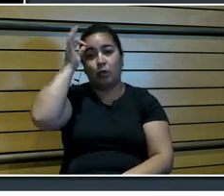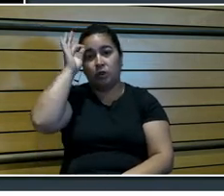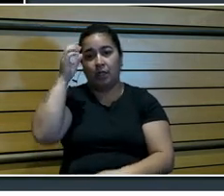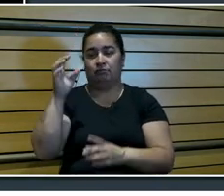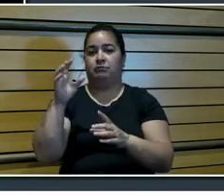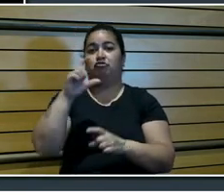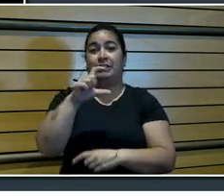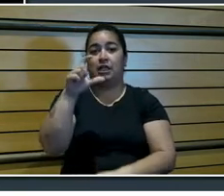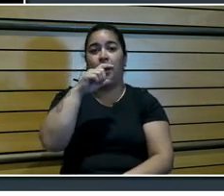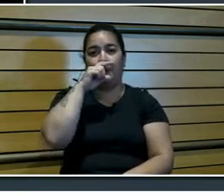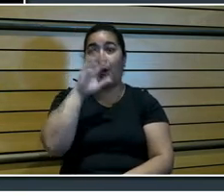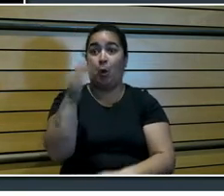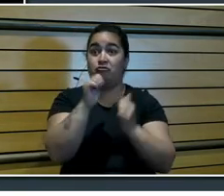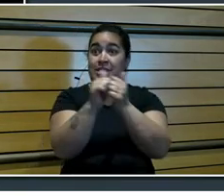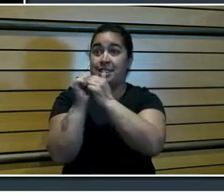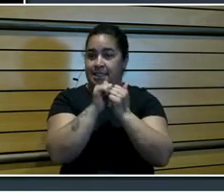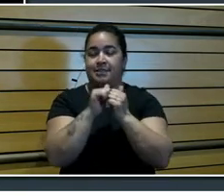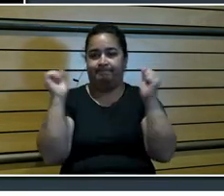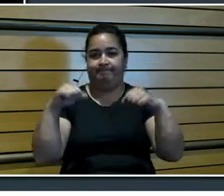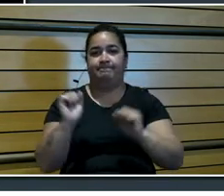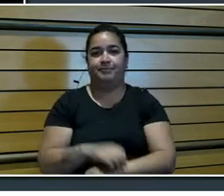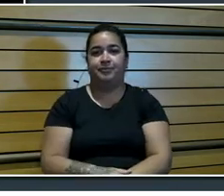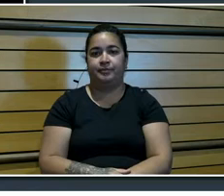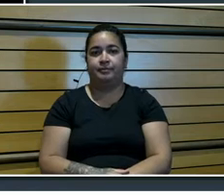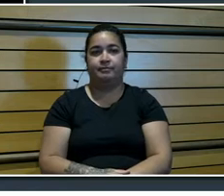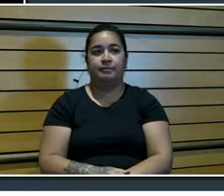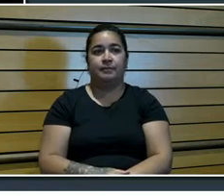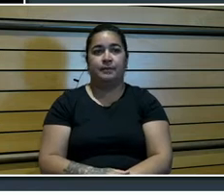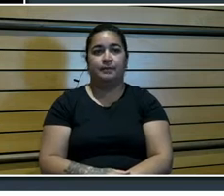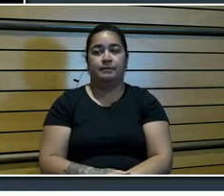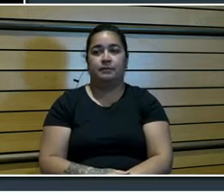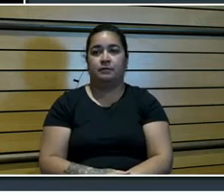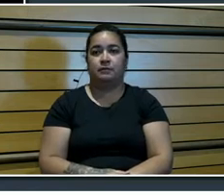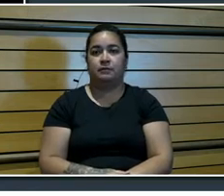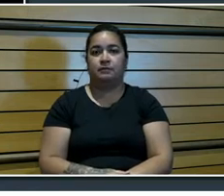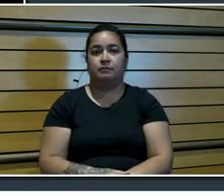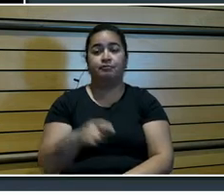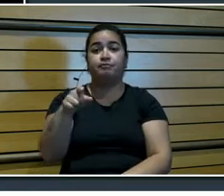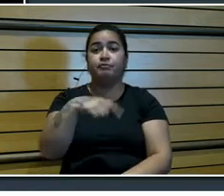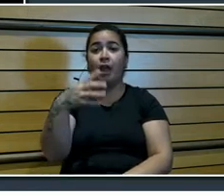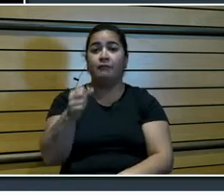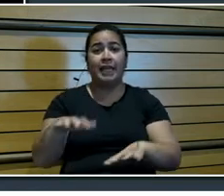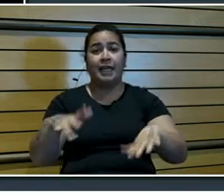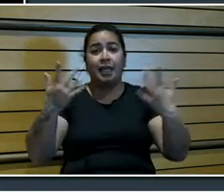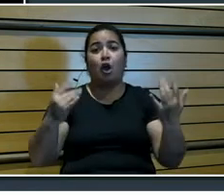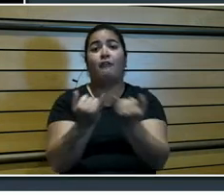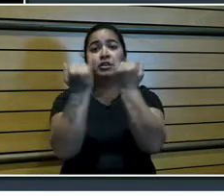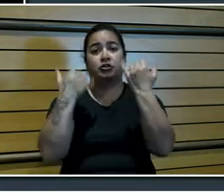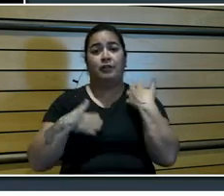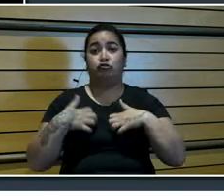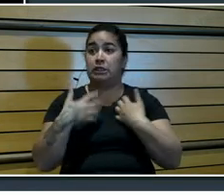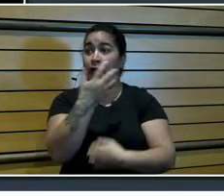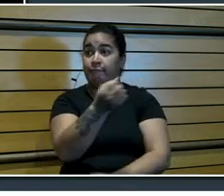All those in favour, please say aye. Aye. Against, carried. Do we have any conflicts of interest?